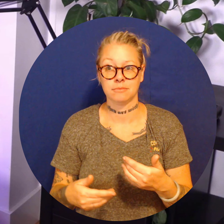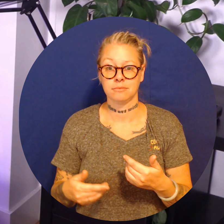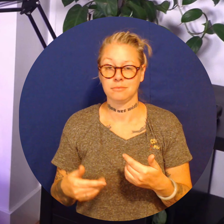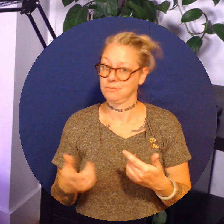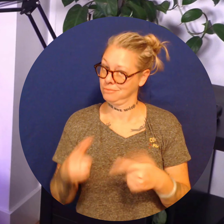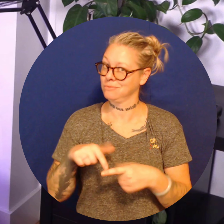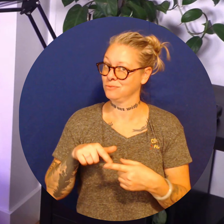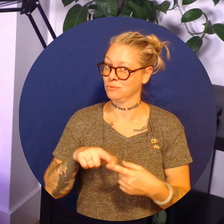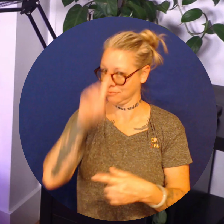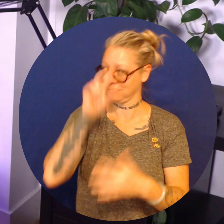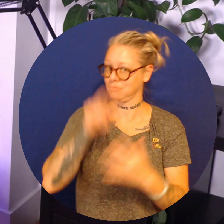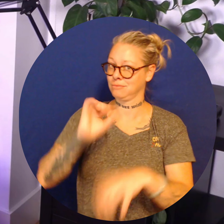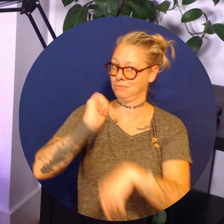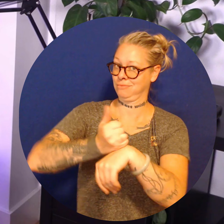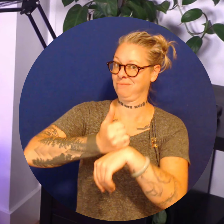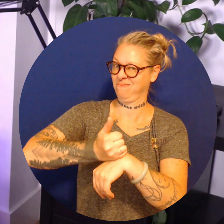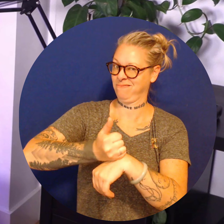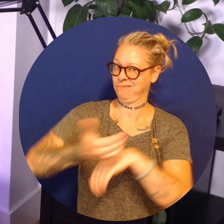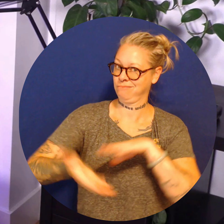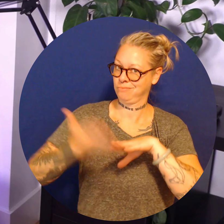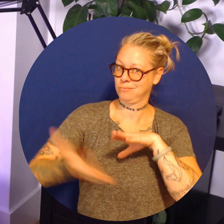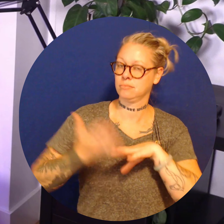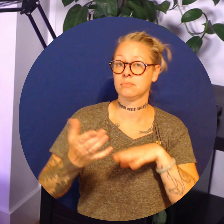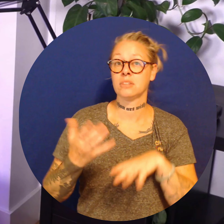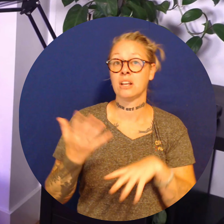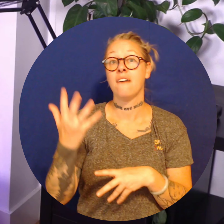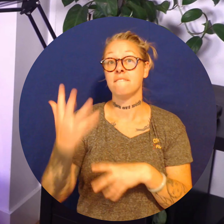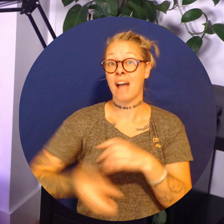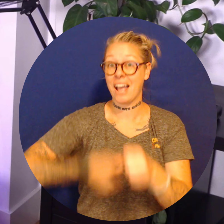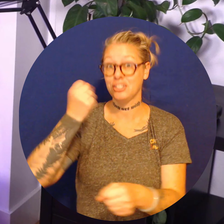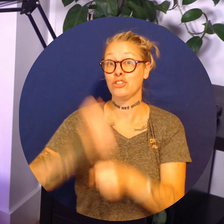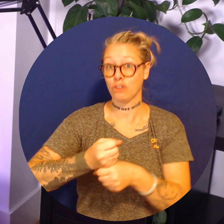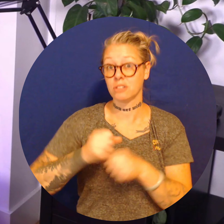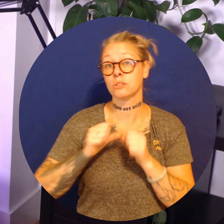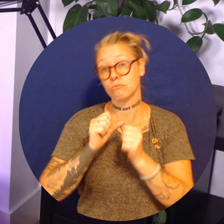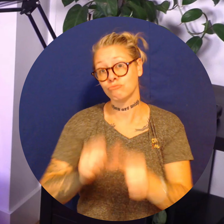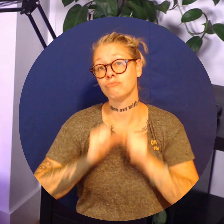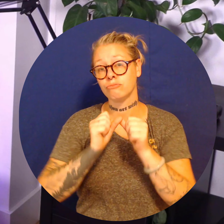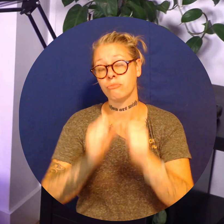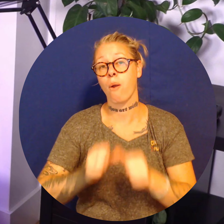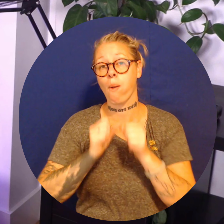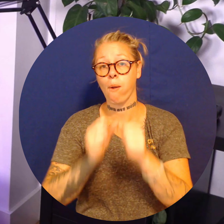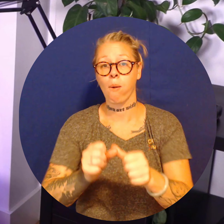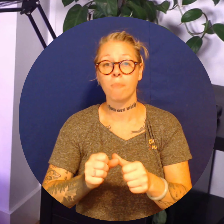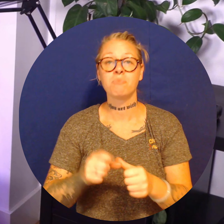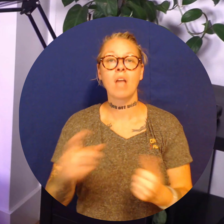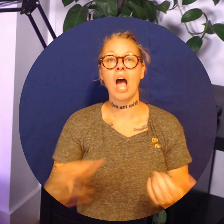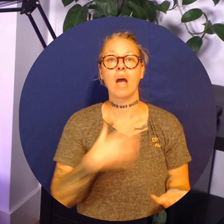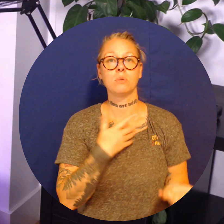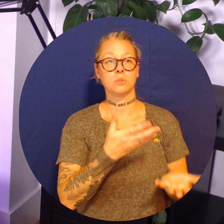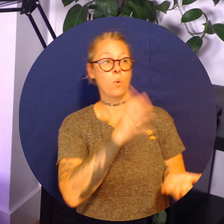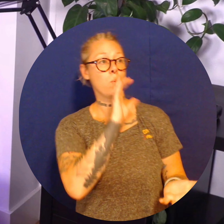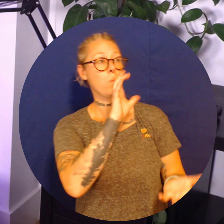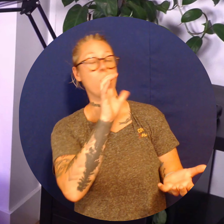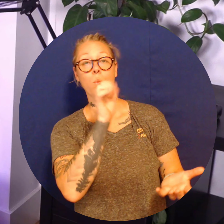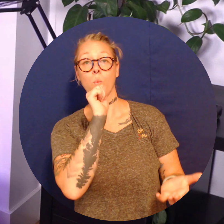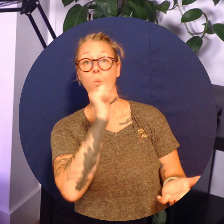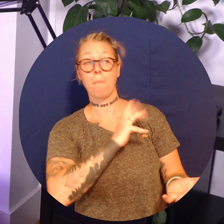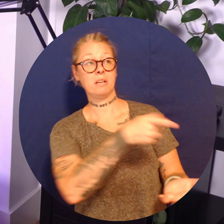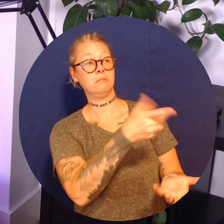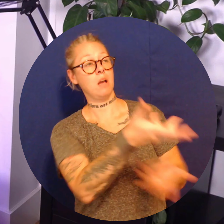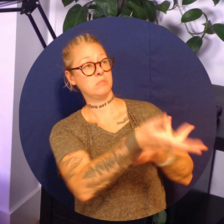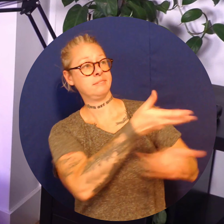and this talks about like manifestation in progress about five years into this process i read for a woman and i she